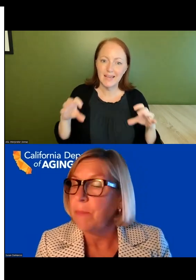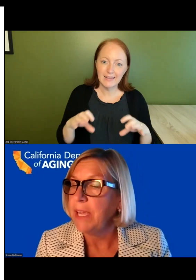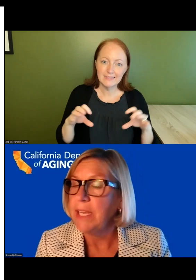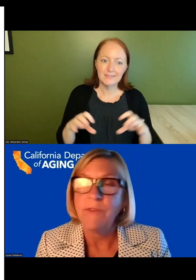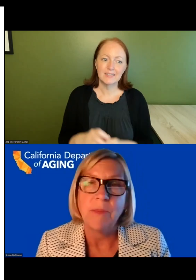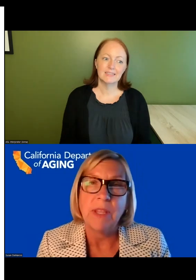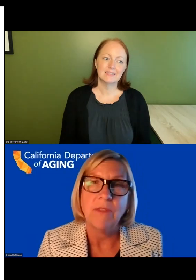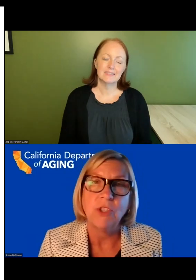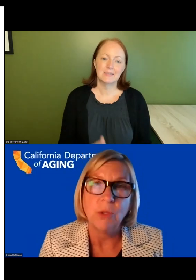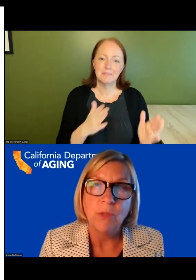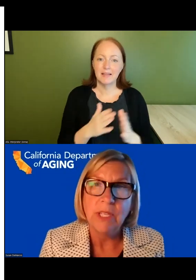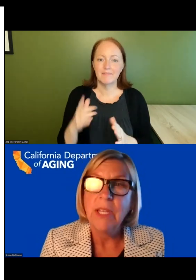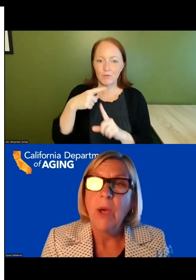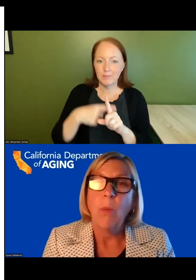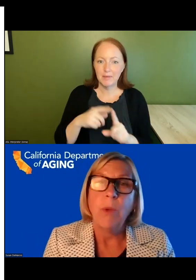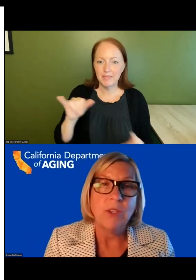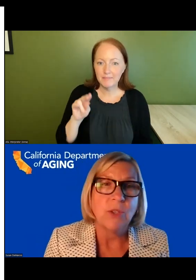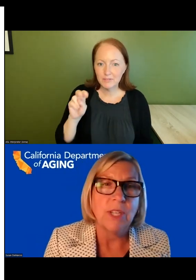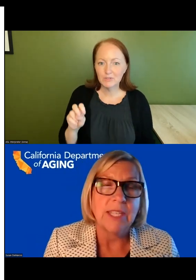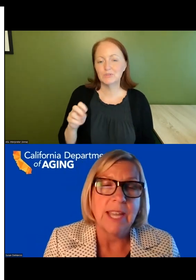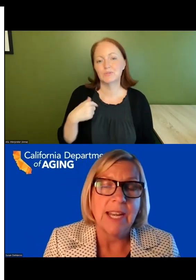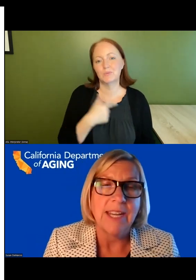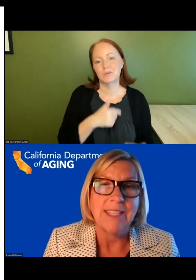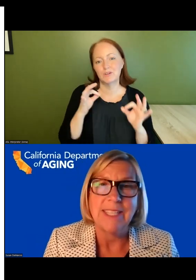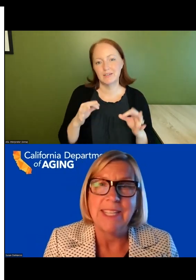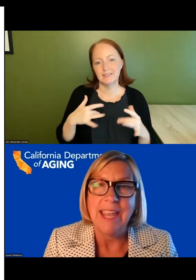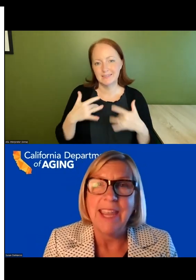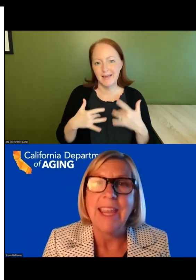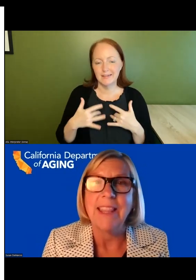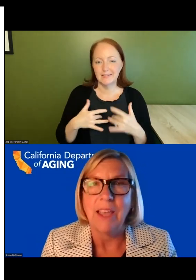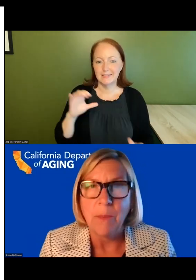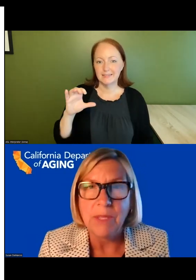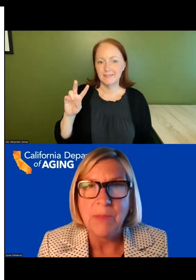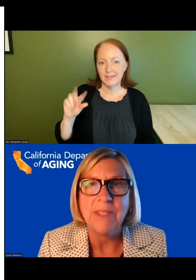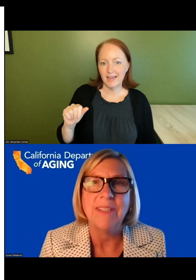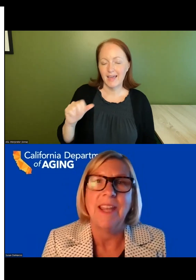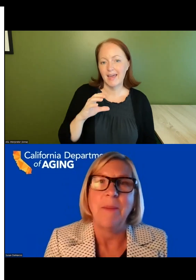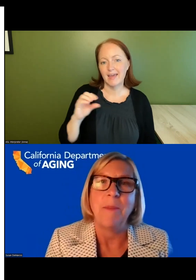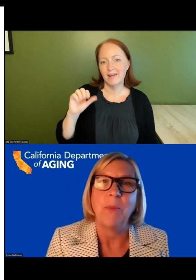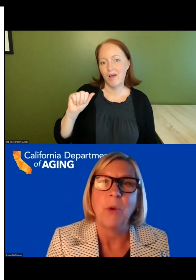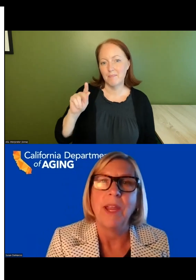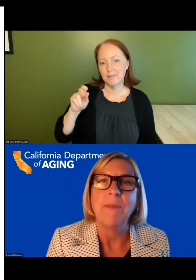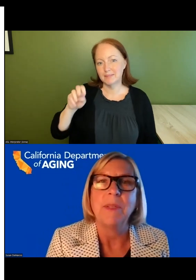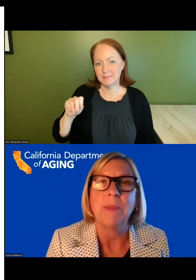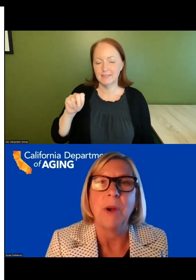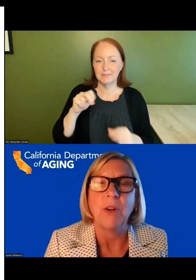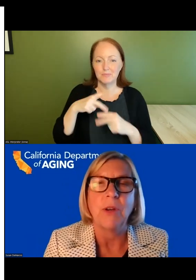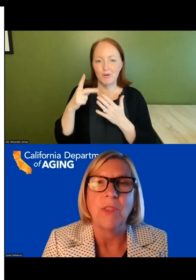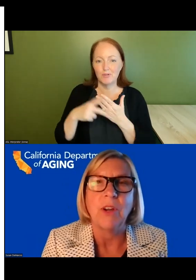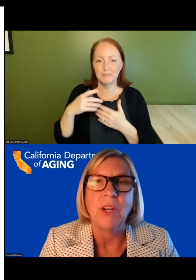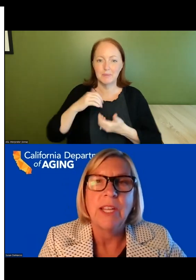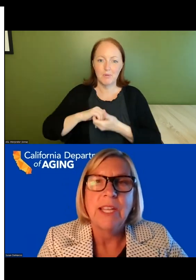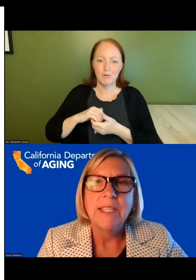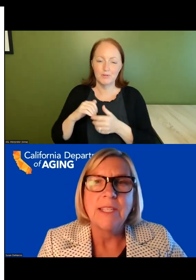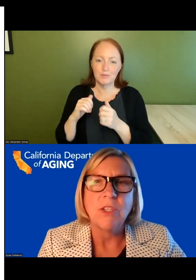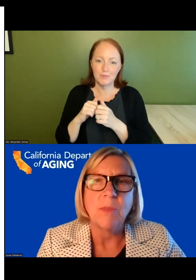activities planned for the month of June. We are certainly excited at CDA and the Ombudsman program to be partnering with